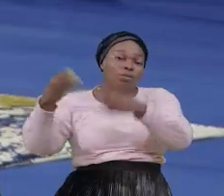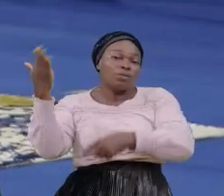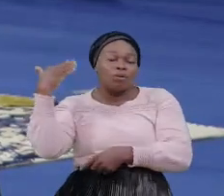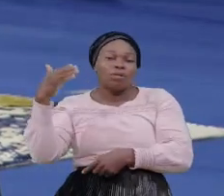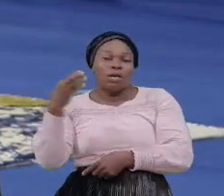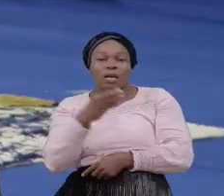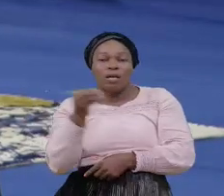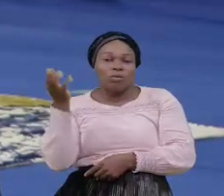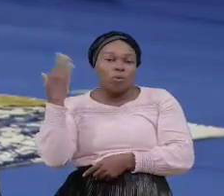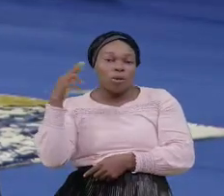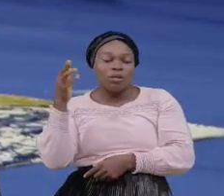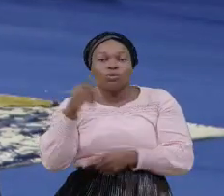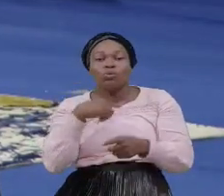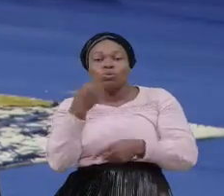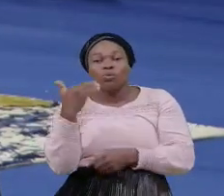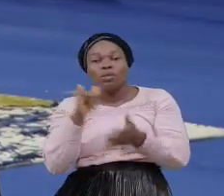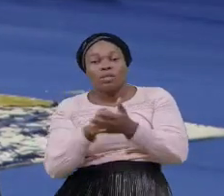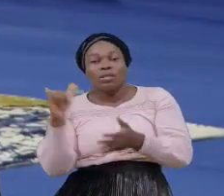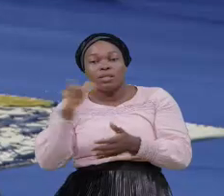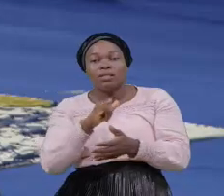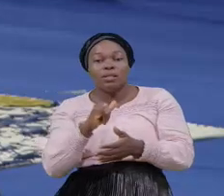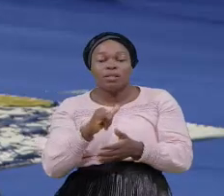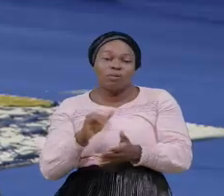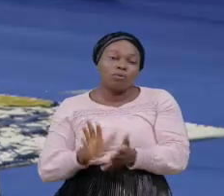a glorified God saying,